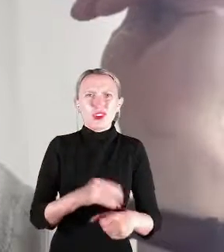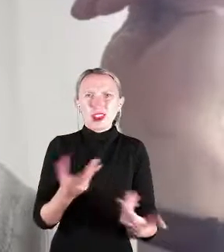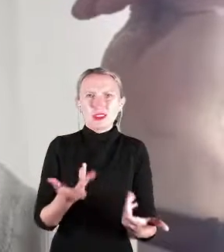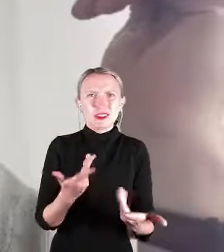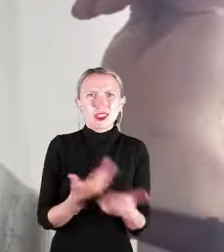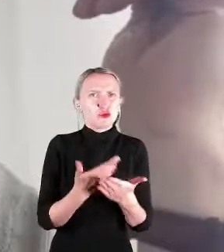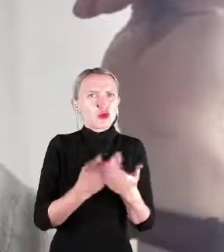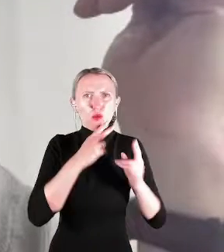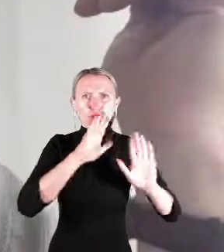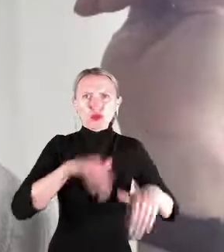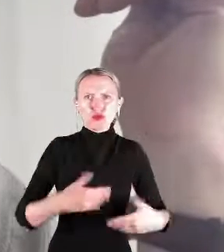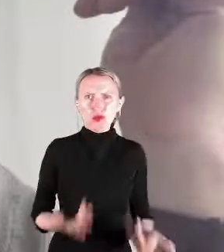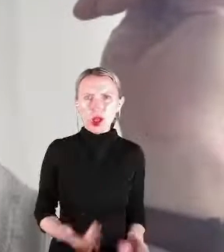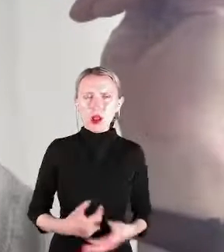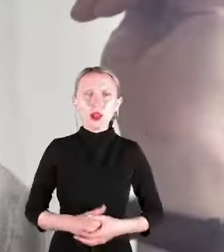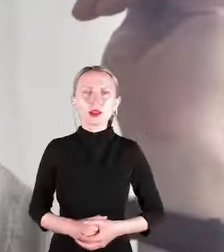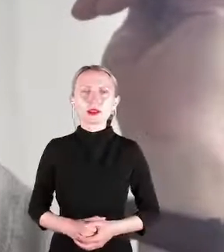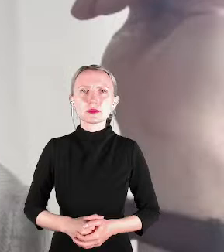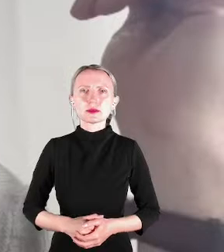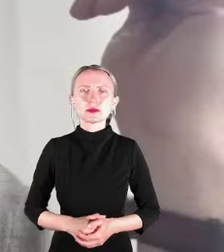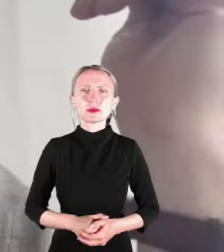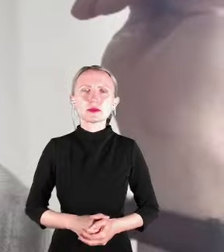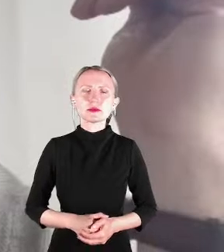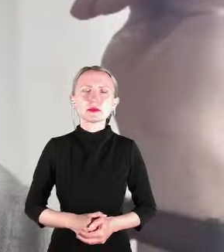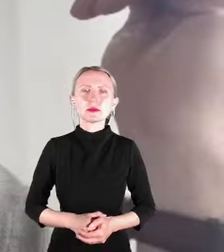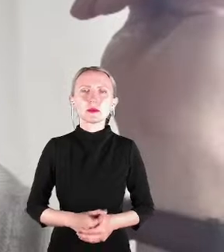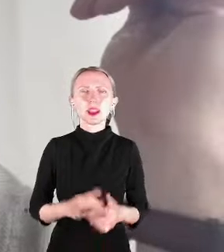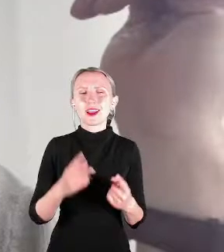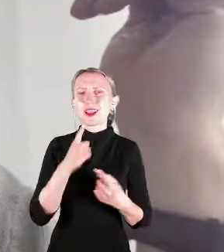Well, I think it's popular everywhere. I mean,